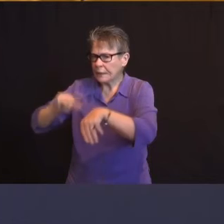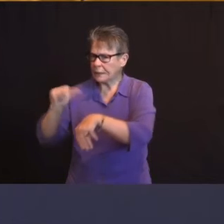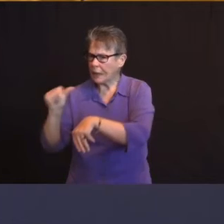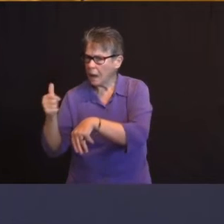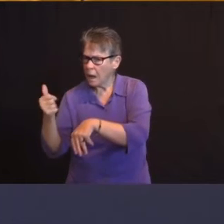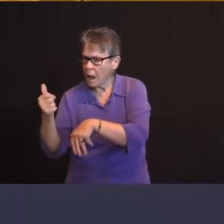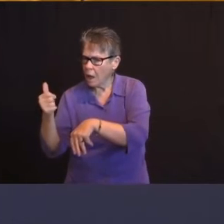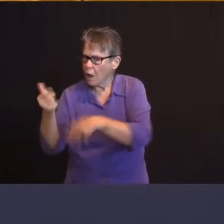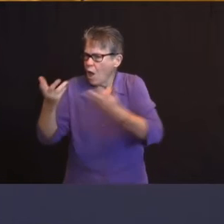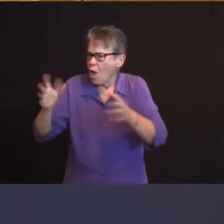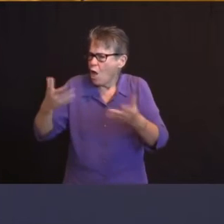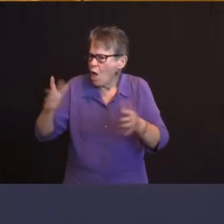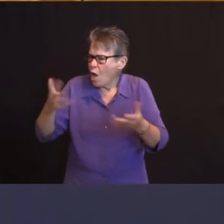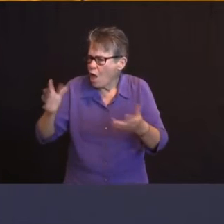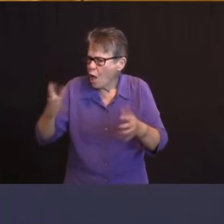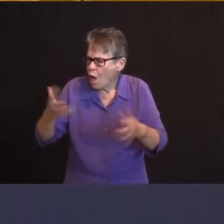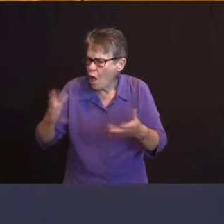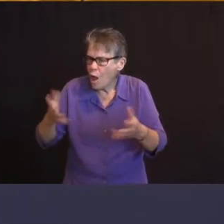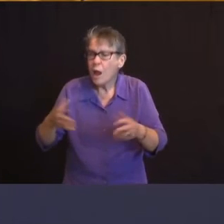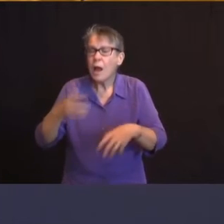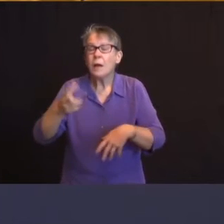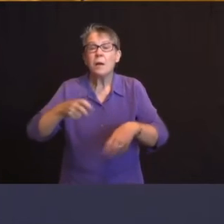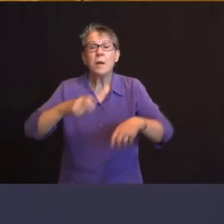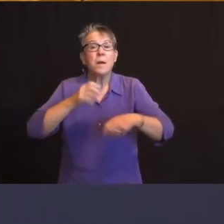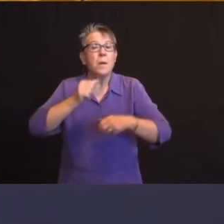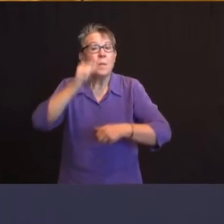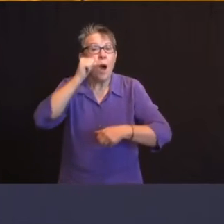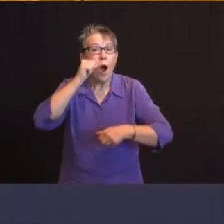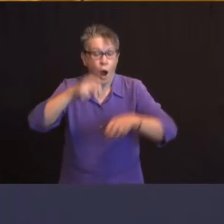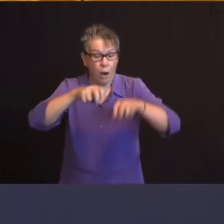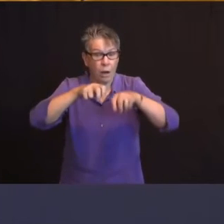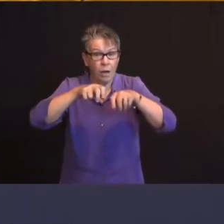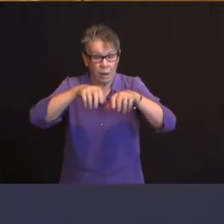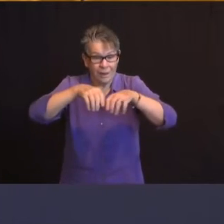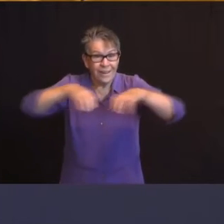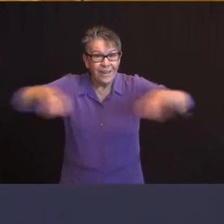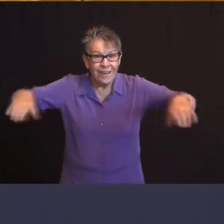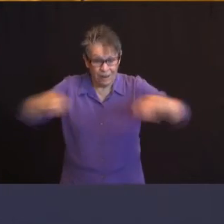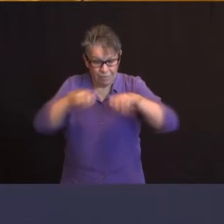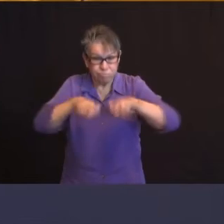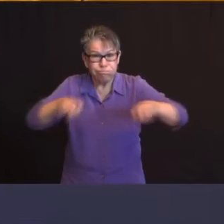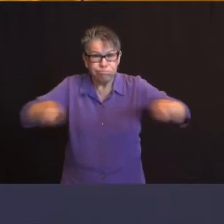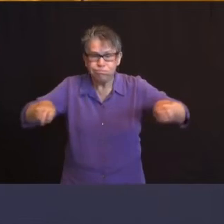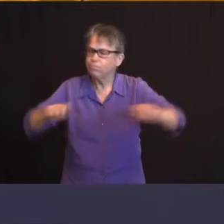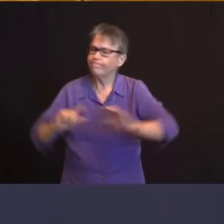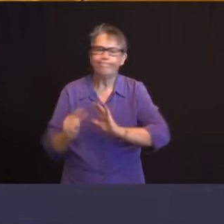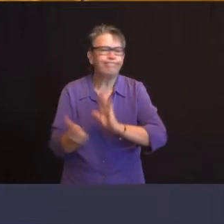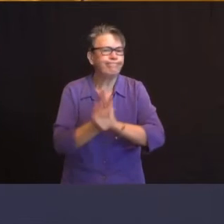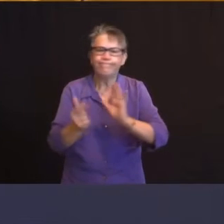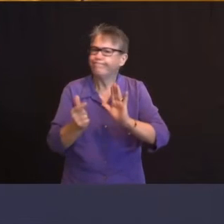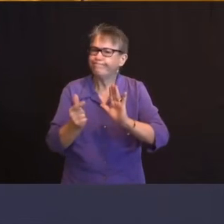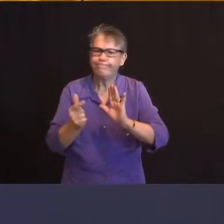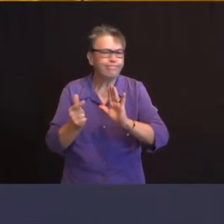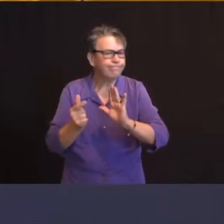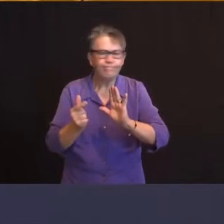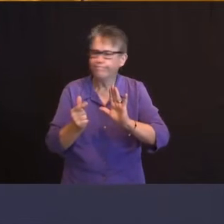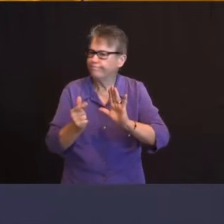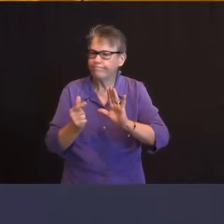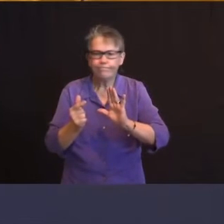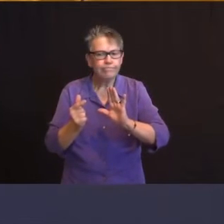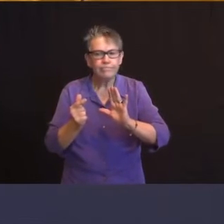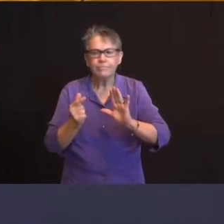And I also want to hearken back to the spring. You know, we were about to run out of hospital beds,